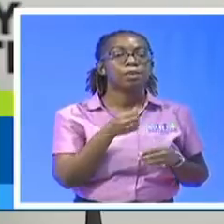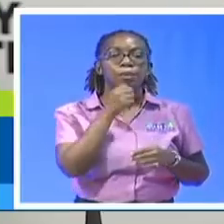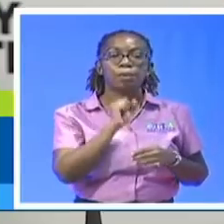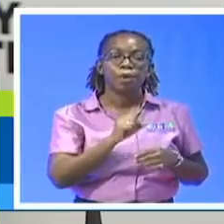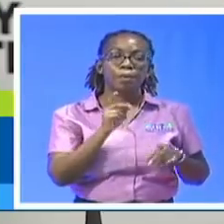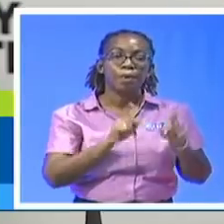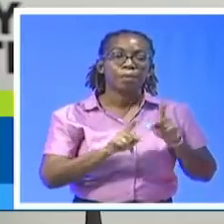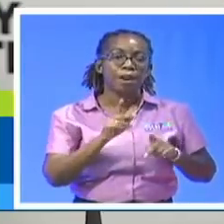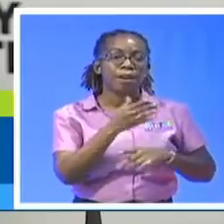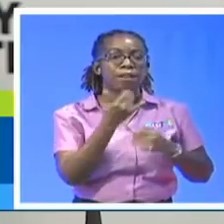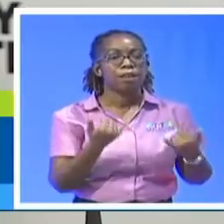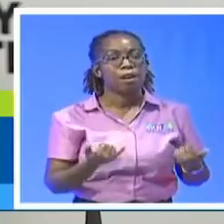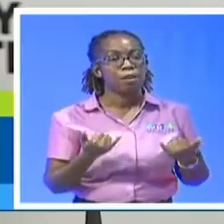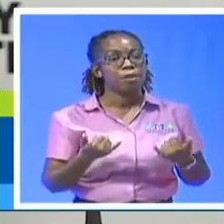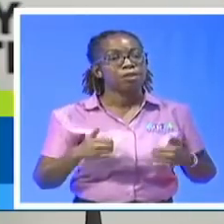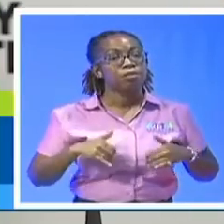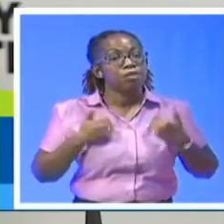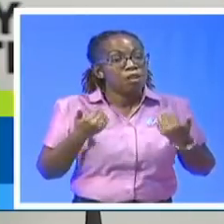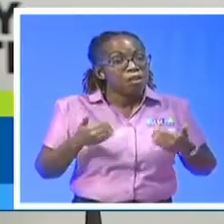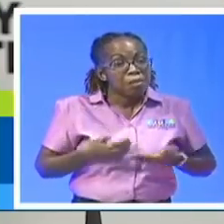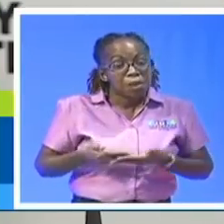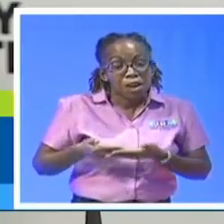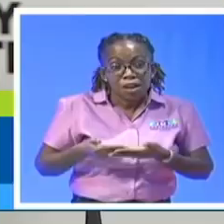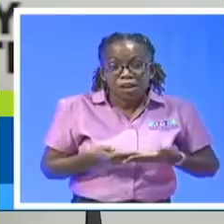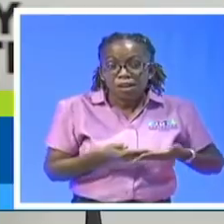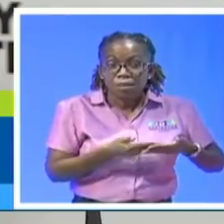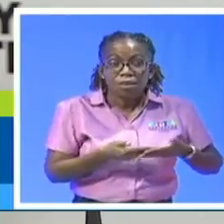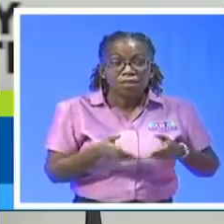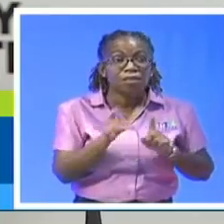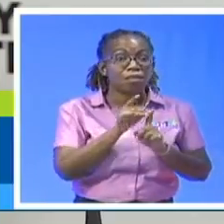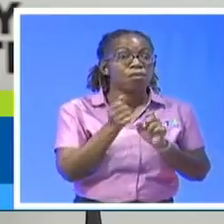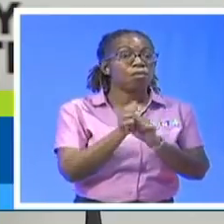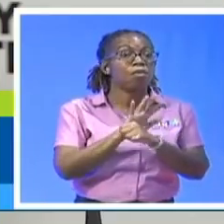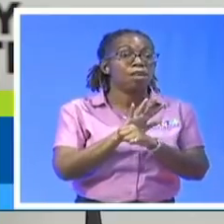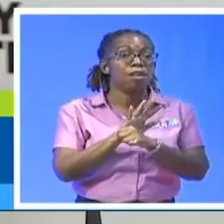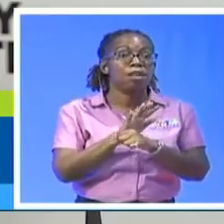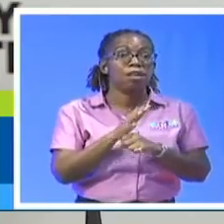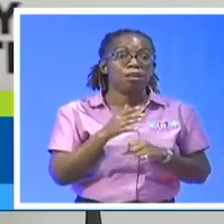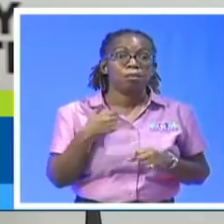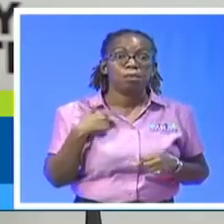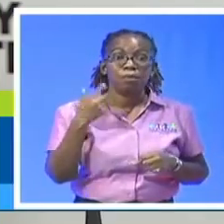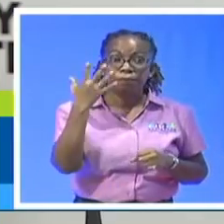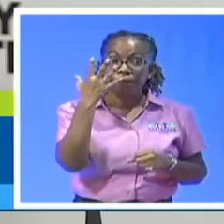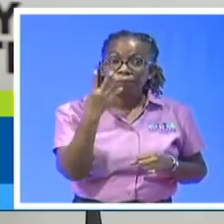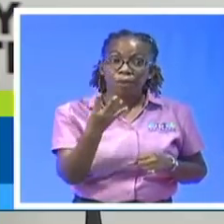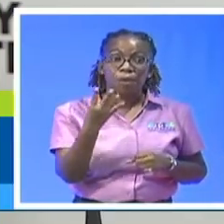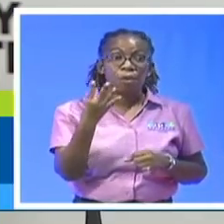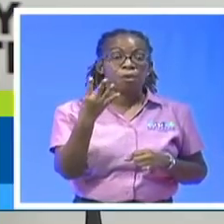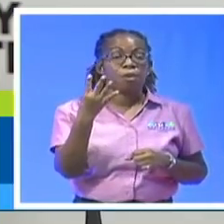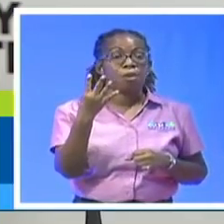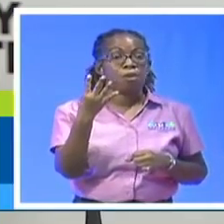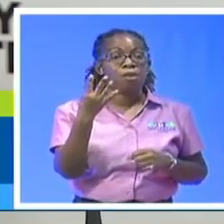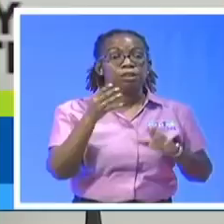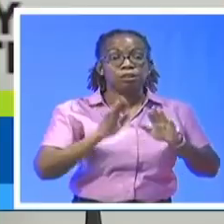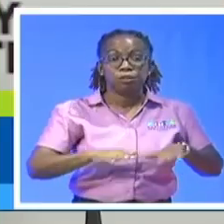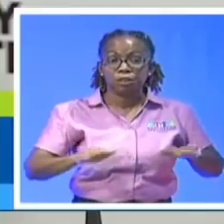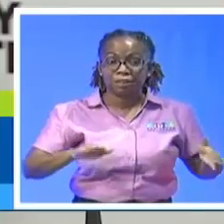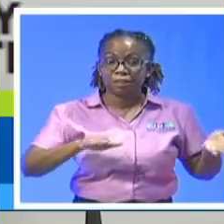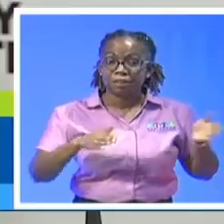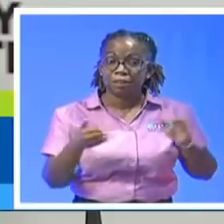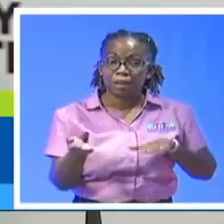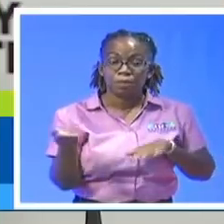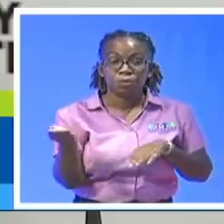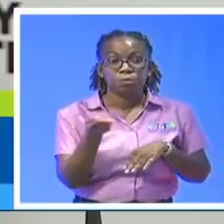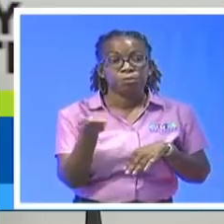babies. Ladies and gentlemen, we have had 4 deaths of children, that is persons under